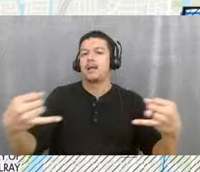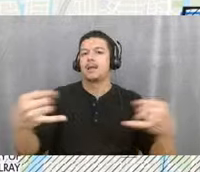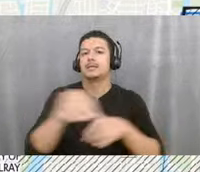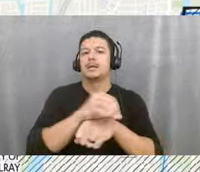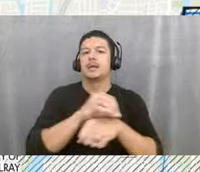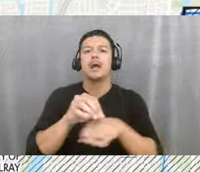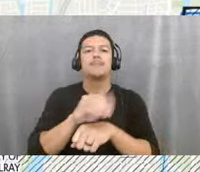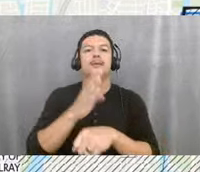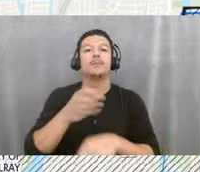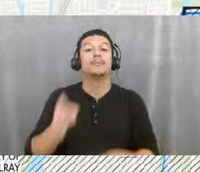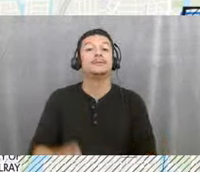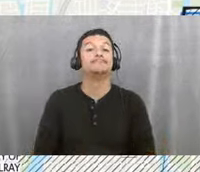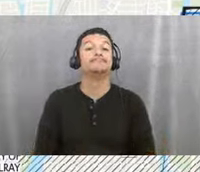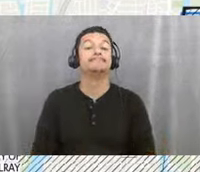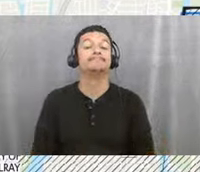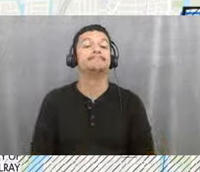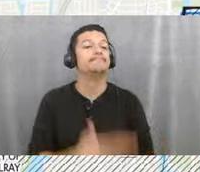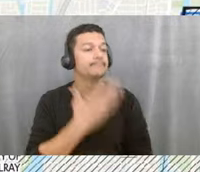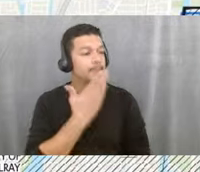Thank you.